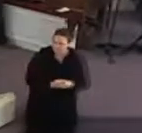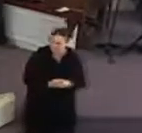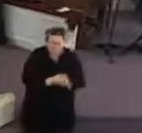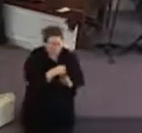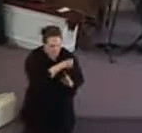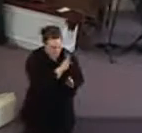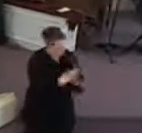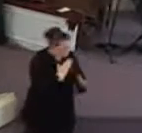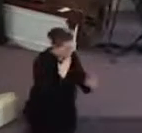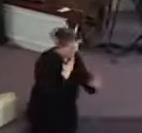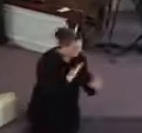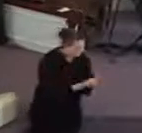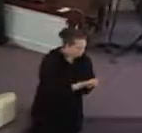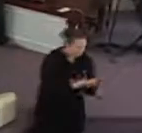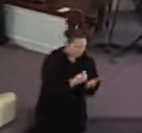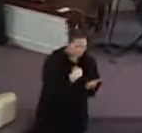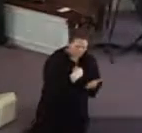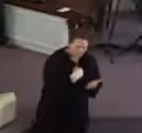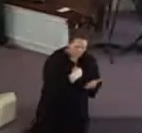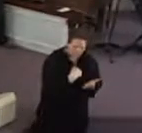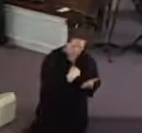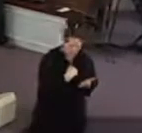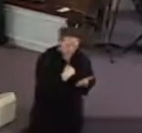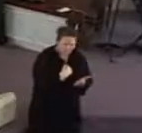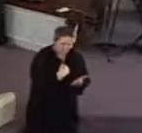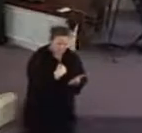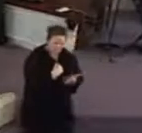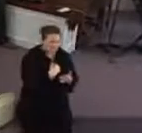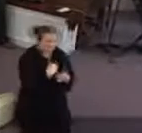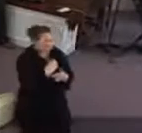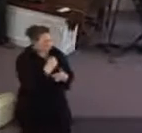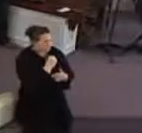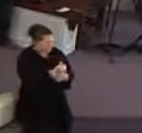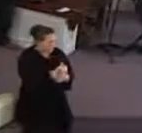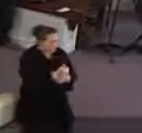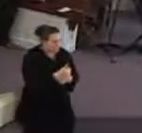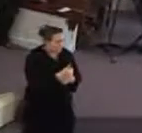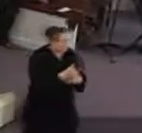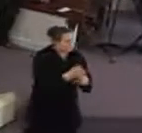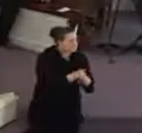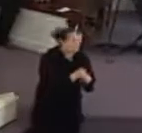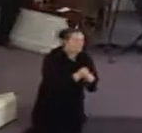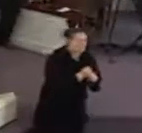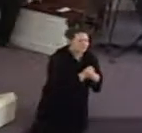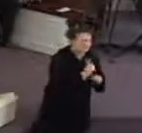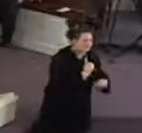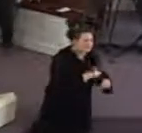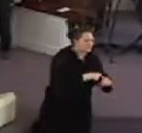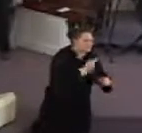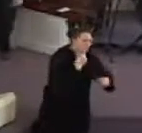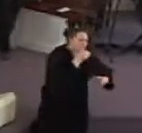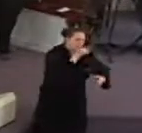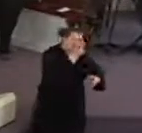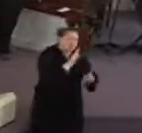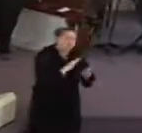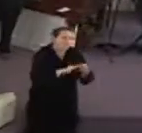God's been too good to me for me not to take another moment today and say, "God, forgive